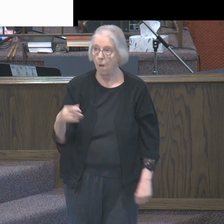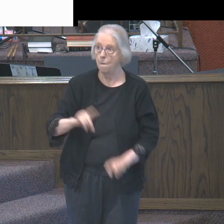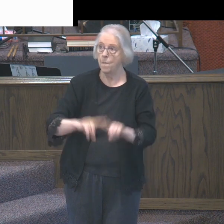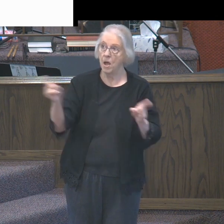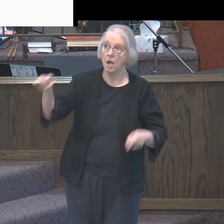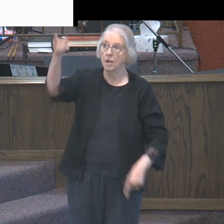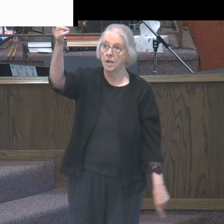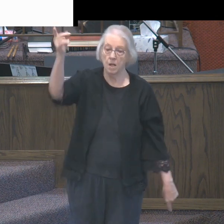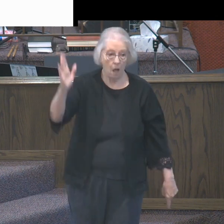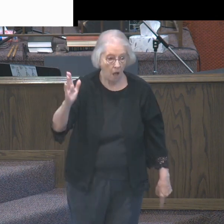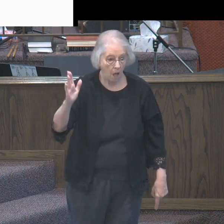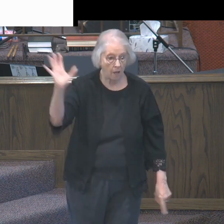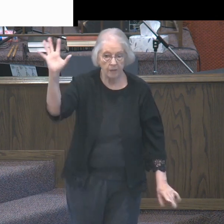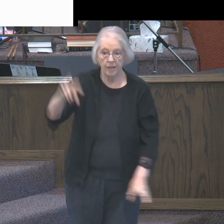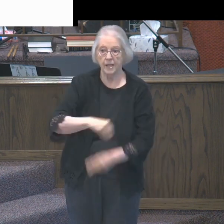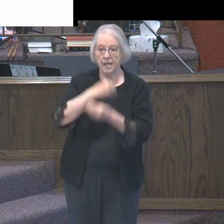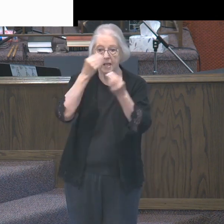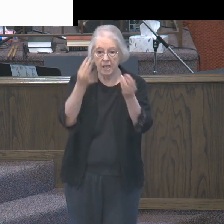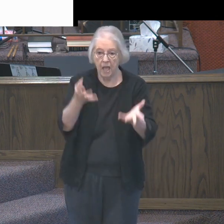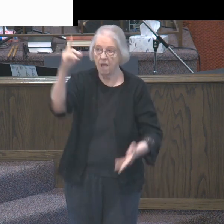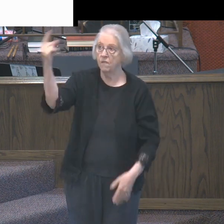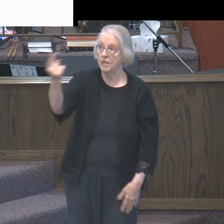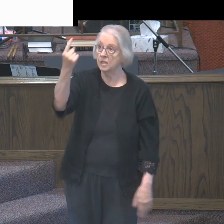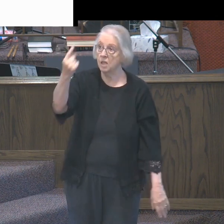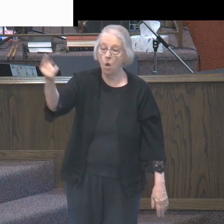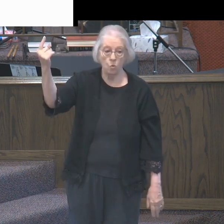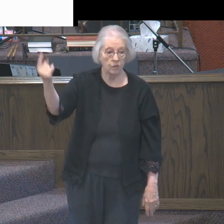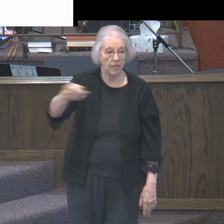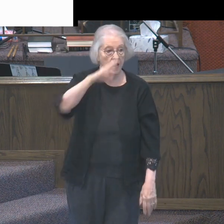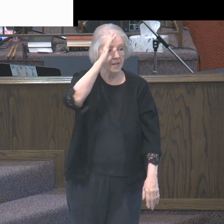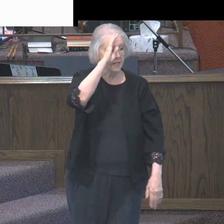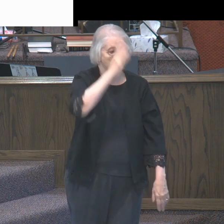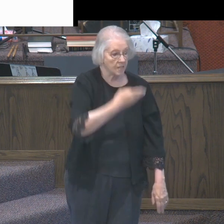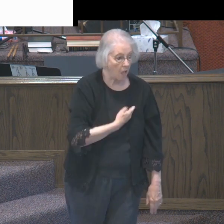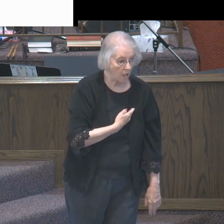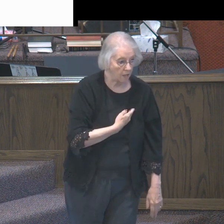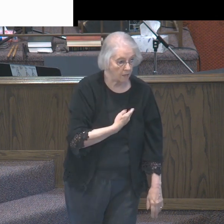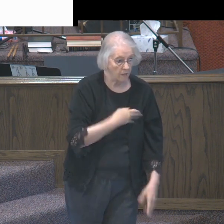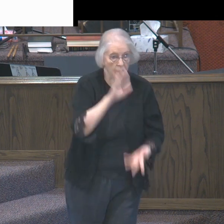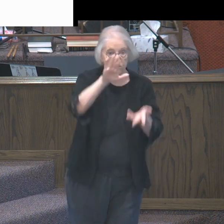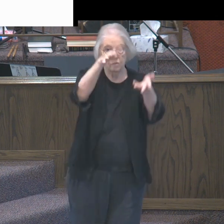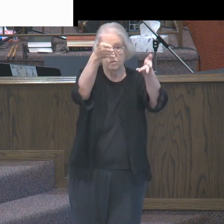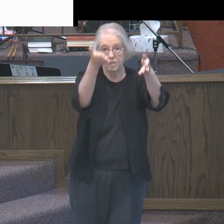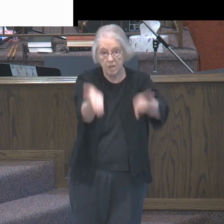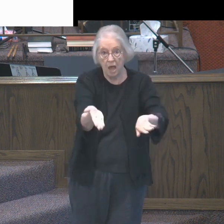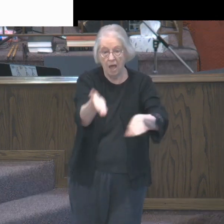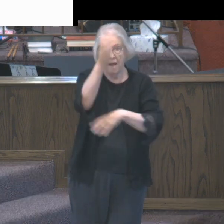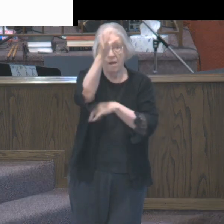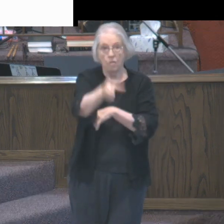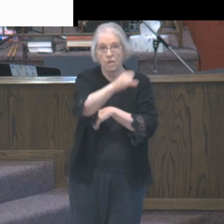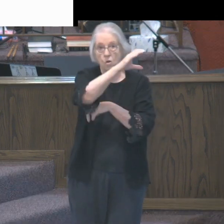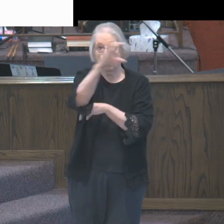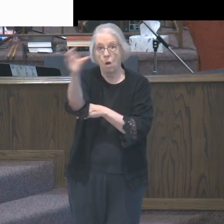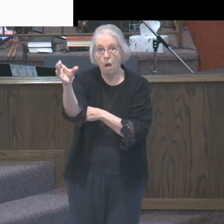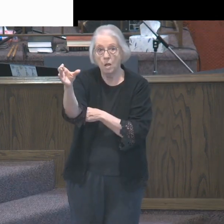10. Much more, having been reconciled, we shall be saved by his life. That's what I want